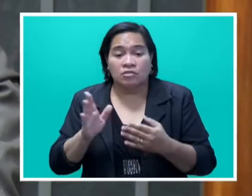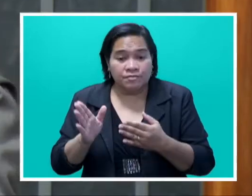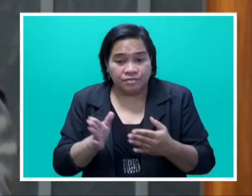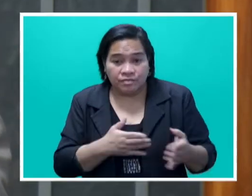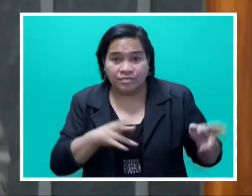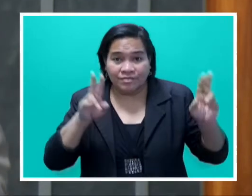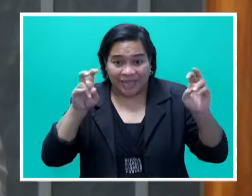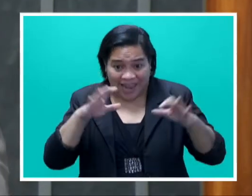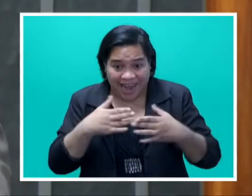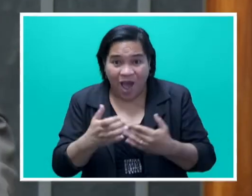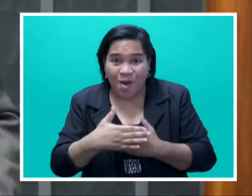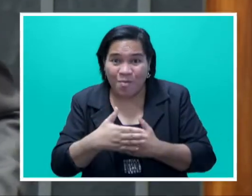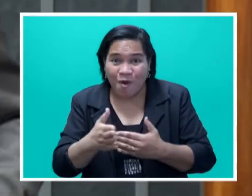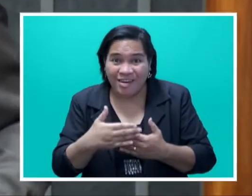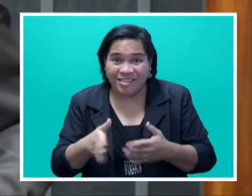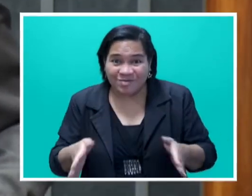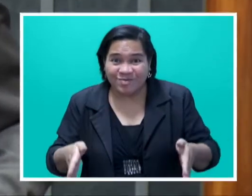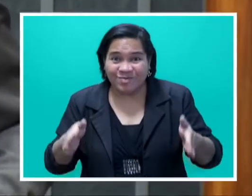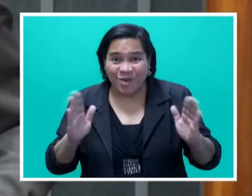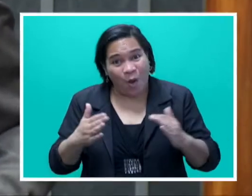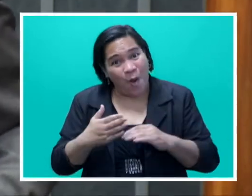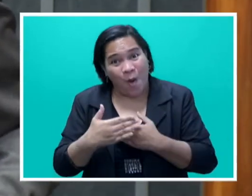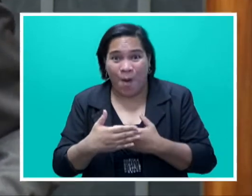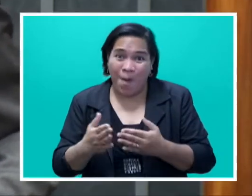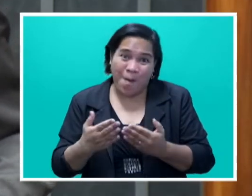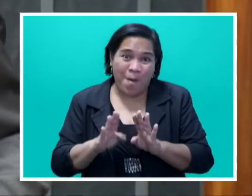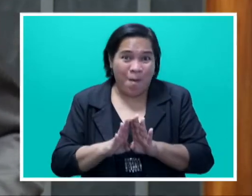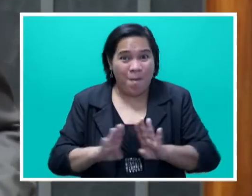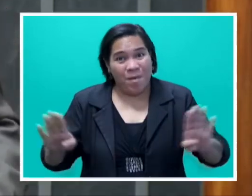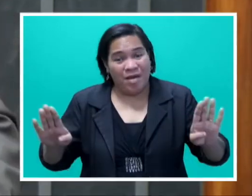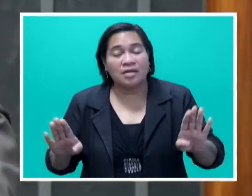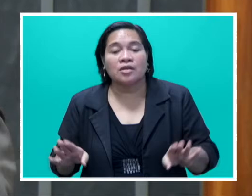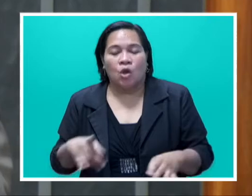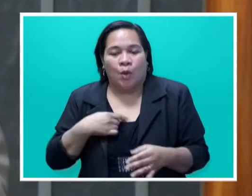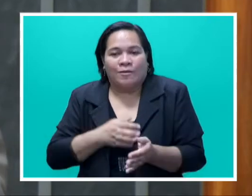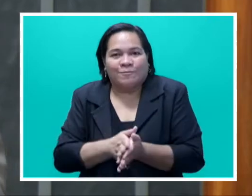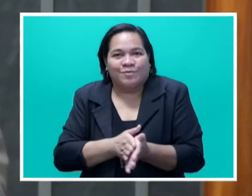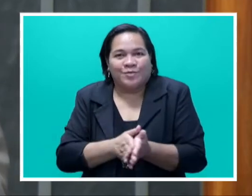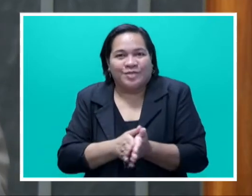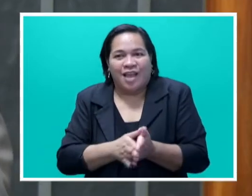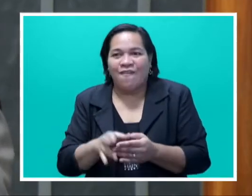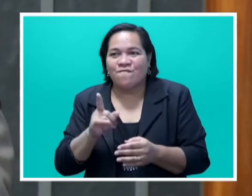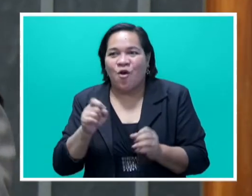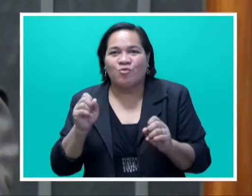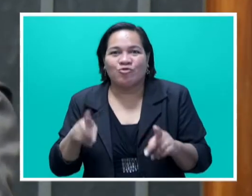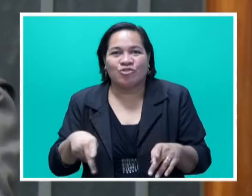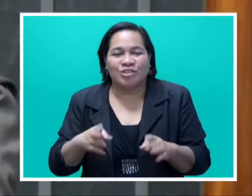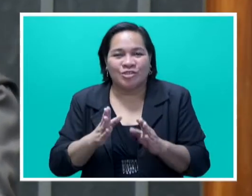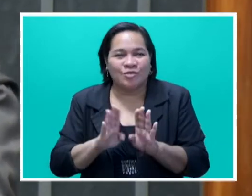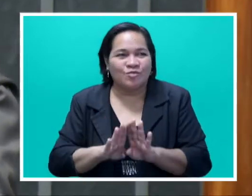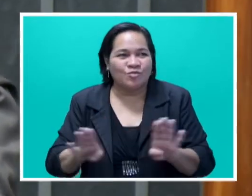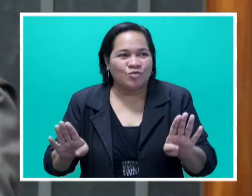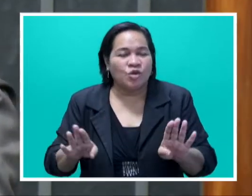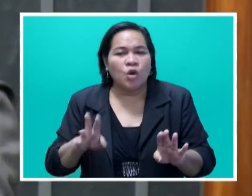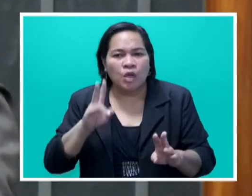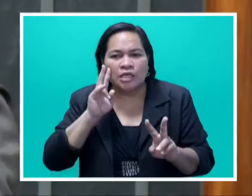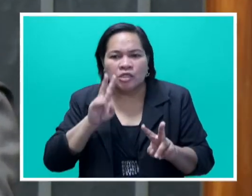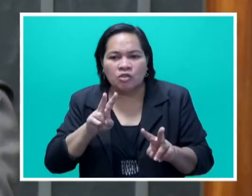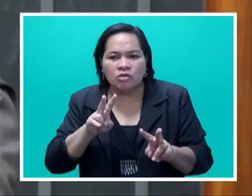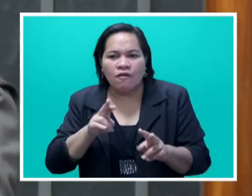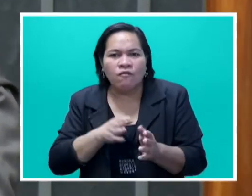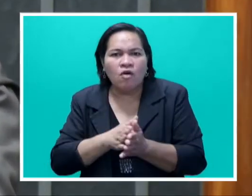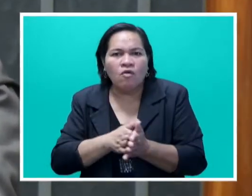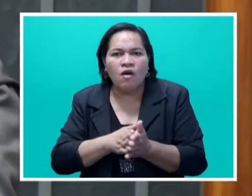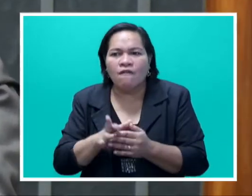borders open, we look forward to an acceleration of opportunities under programs like the Pacific Mobility Scheme